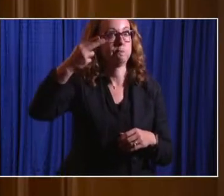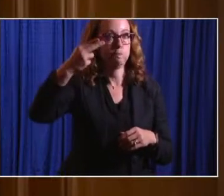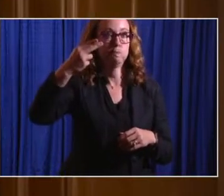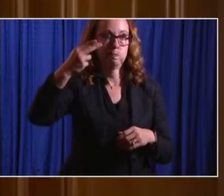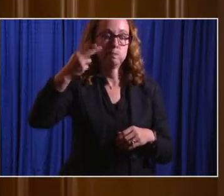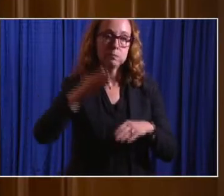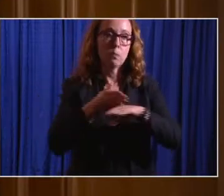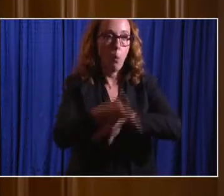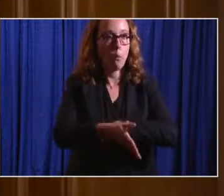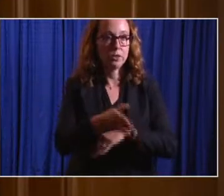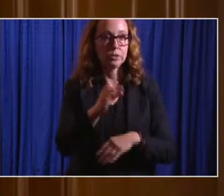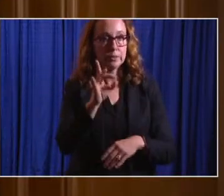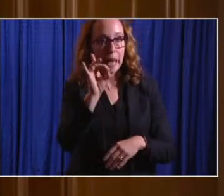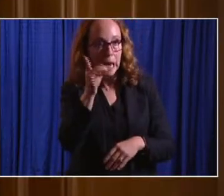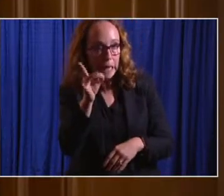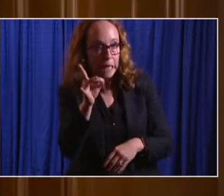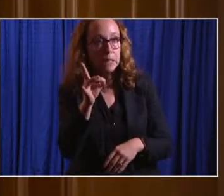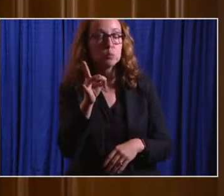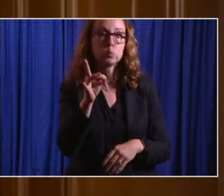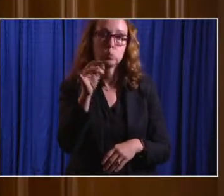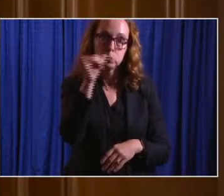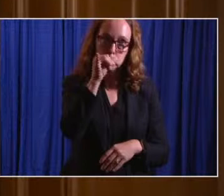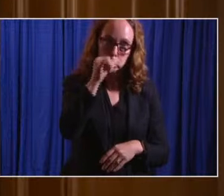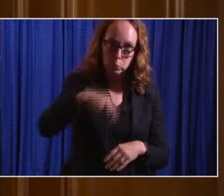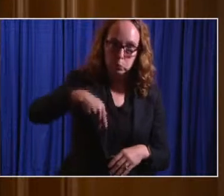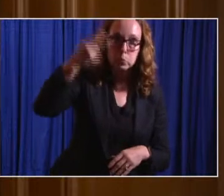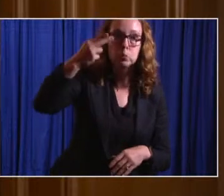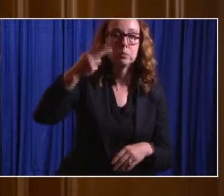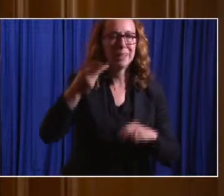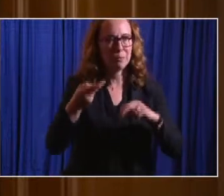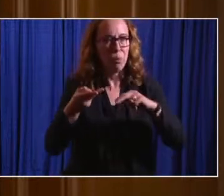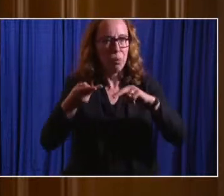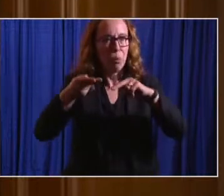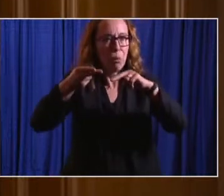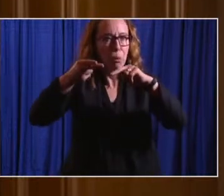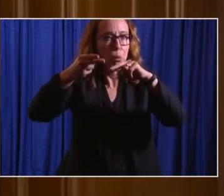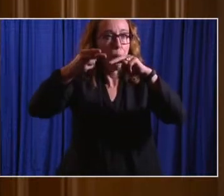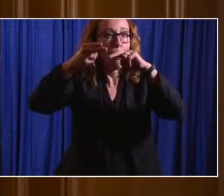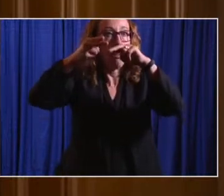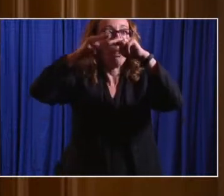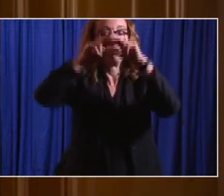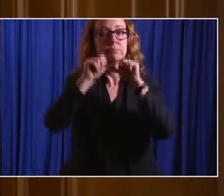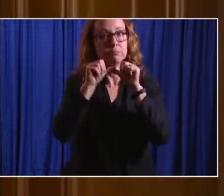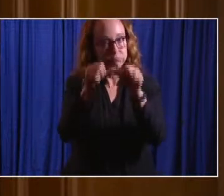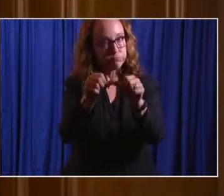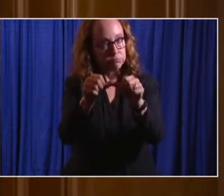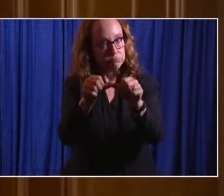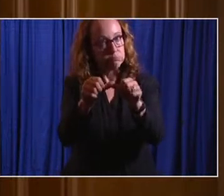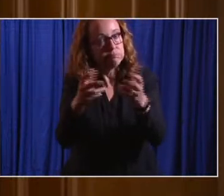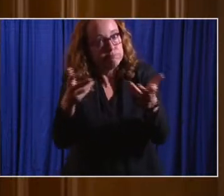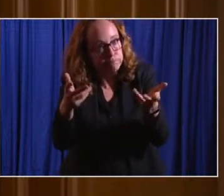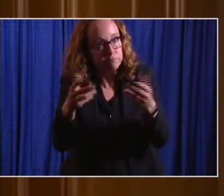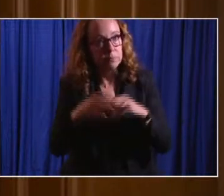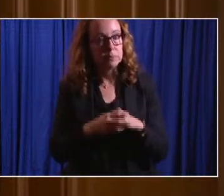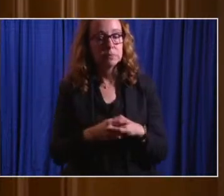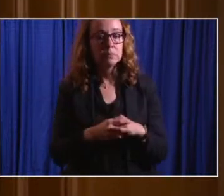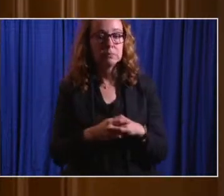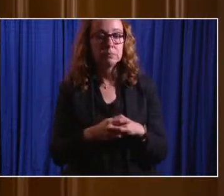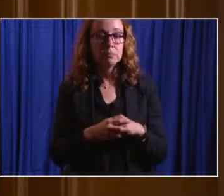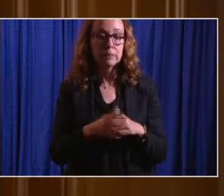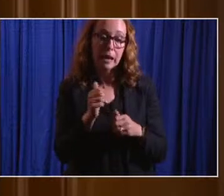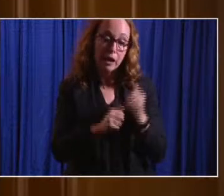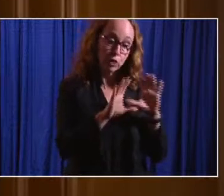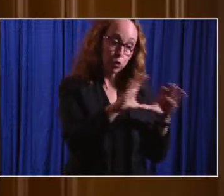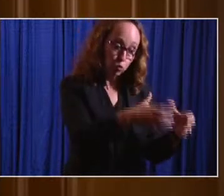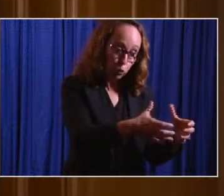high, but we continue to see those numbers go up. And so, every group, our job, we think, is to offer this to